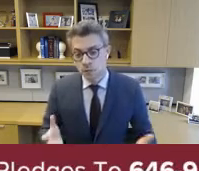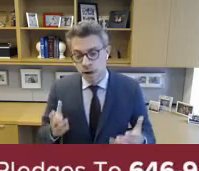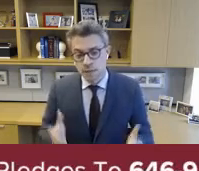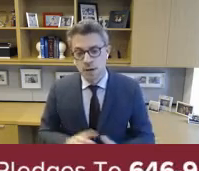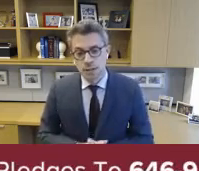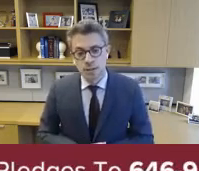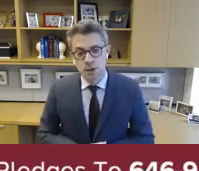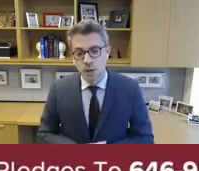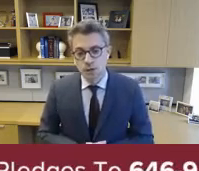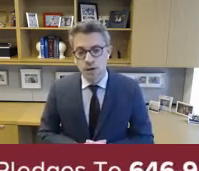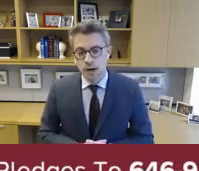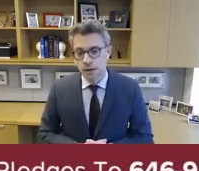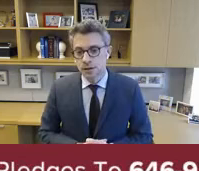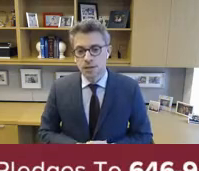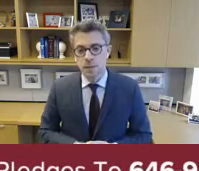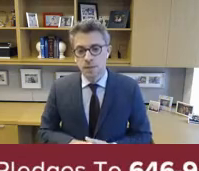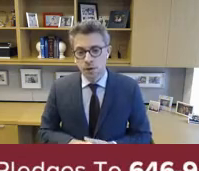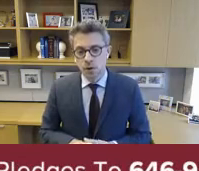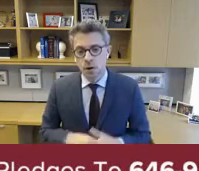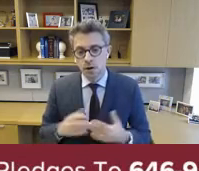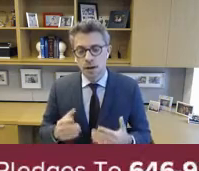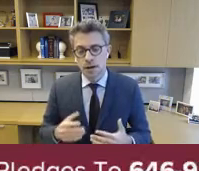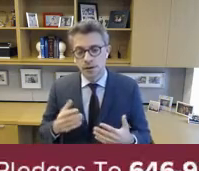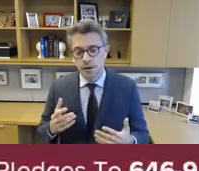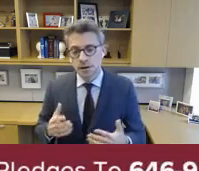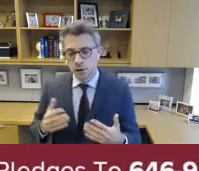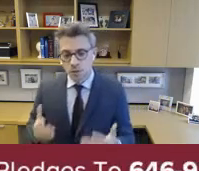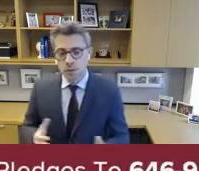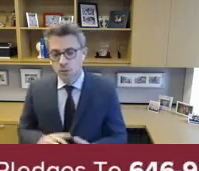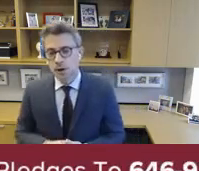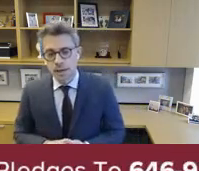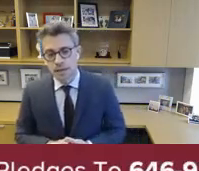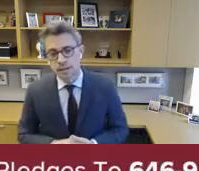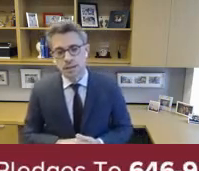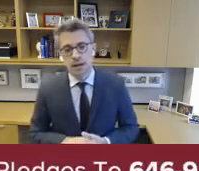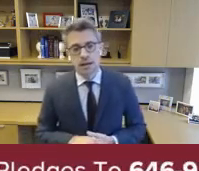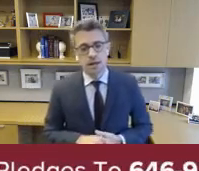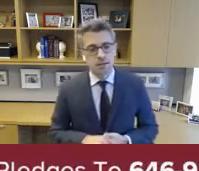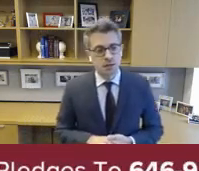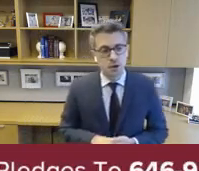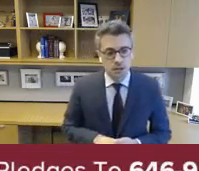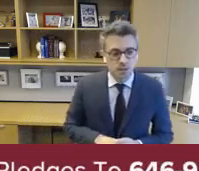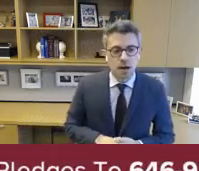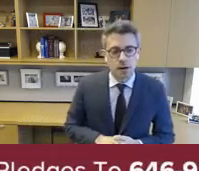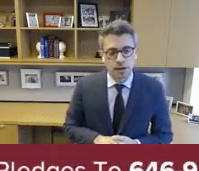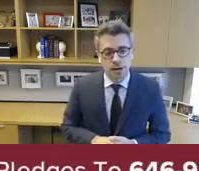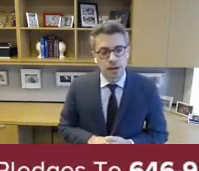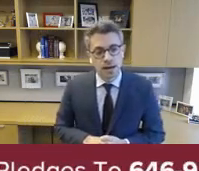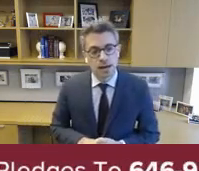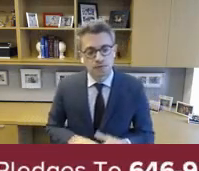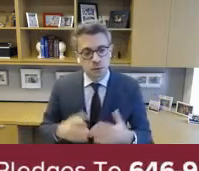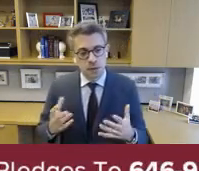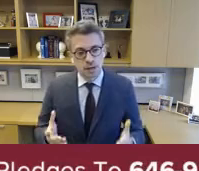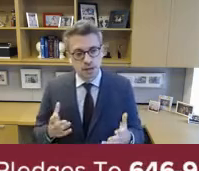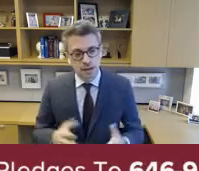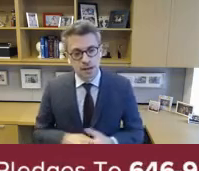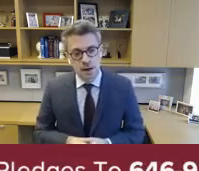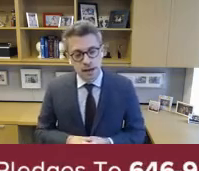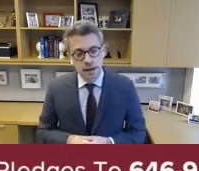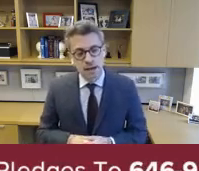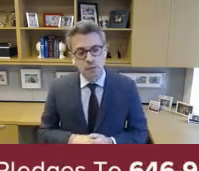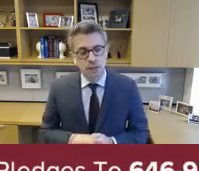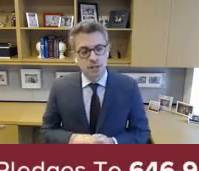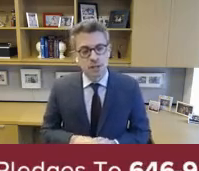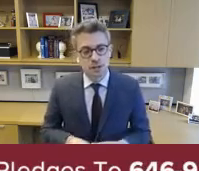Ralph Rasmussen, $200. New York, NILPI's work is so inspiring. If you need